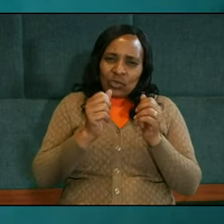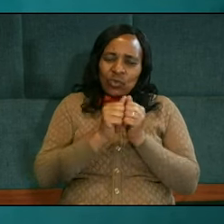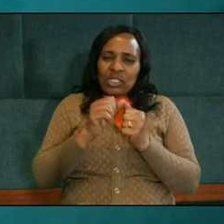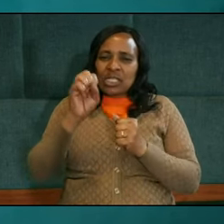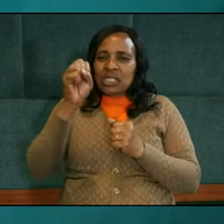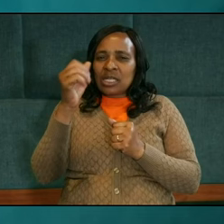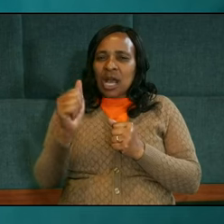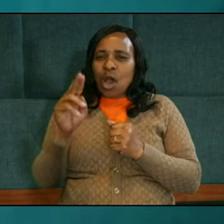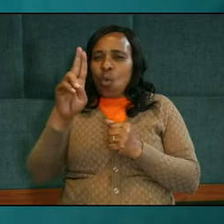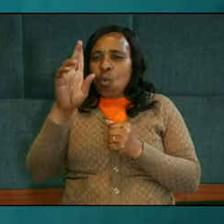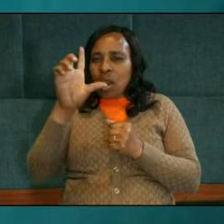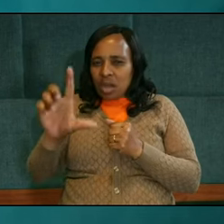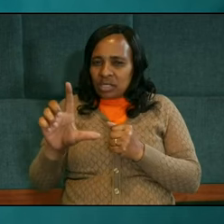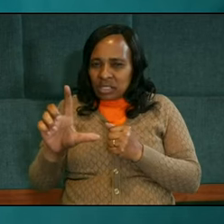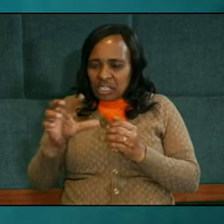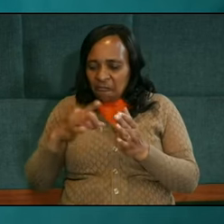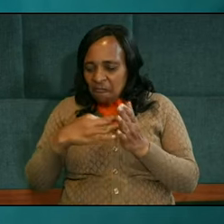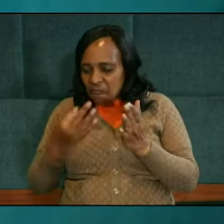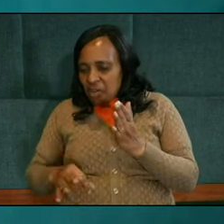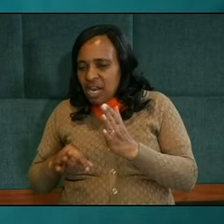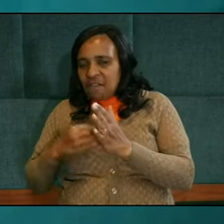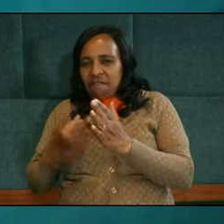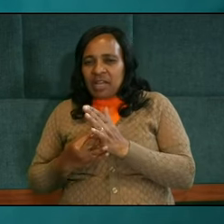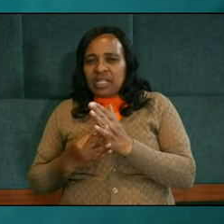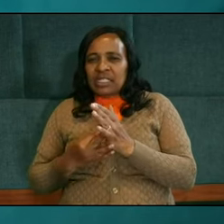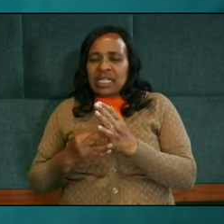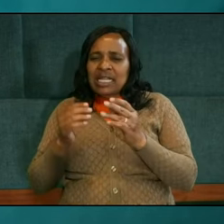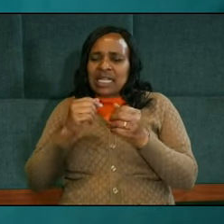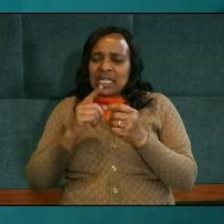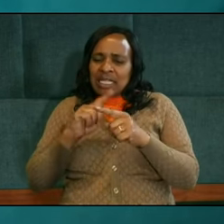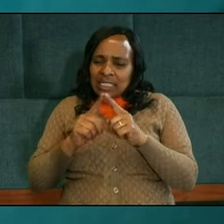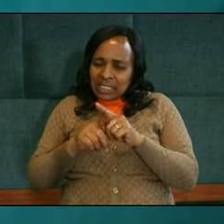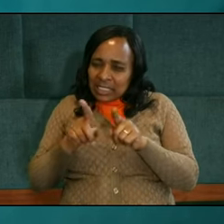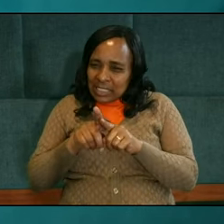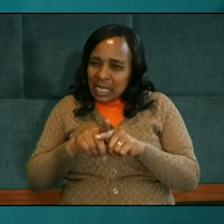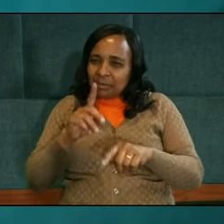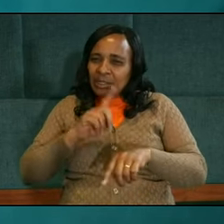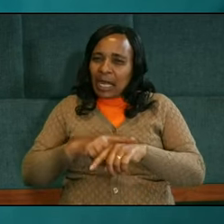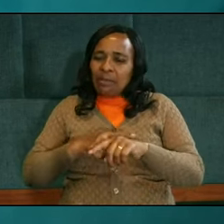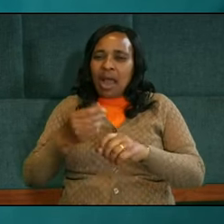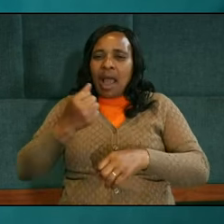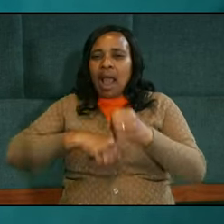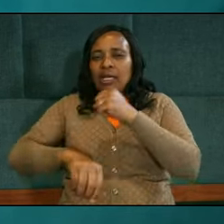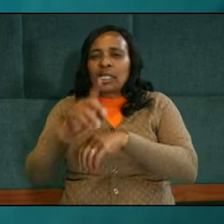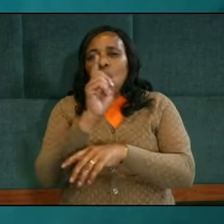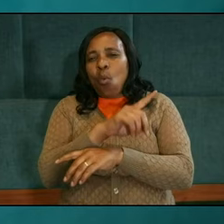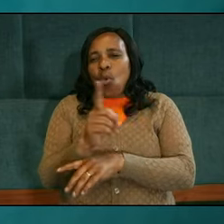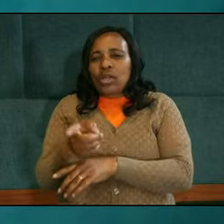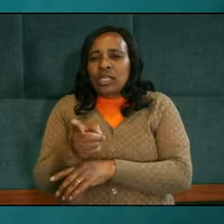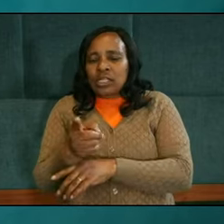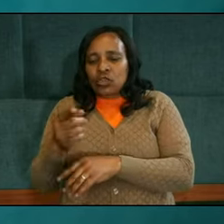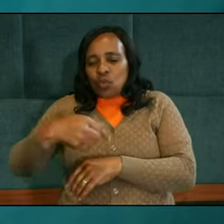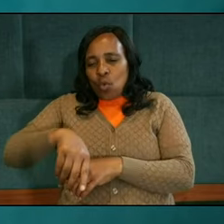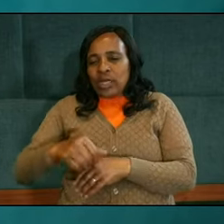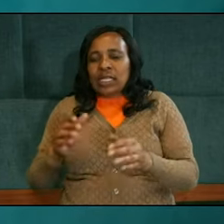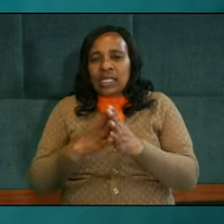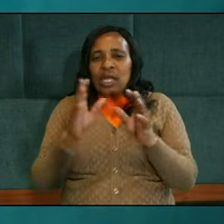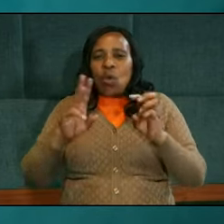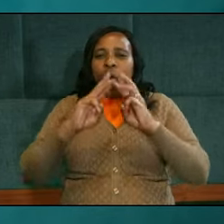downfall that act as a beacon of warning to us and to the world as general?